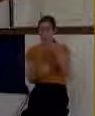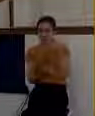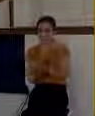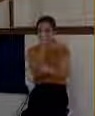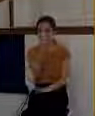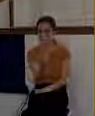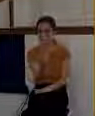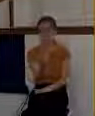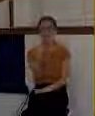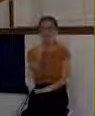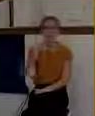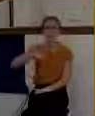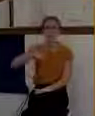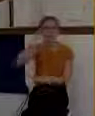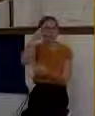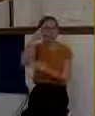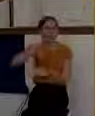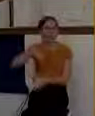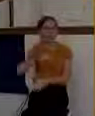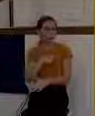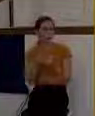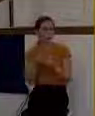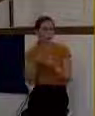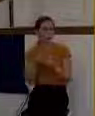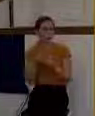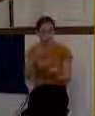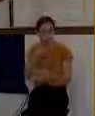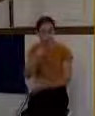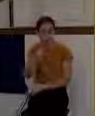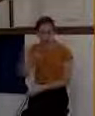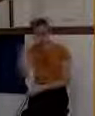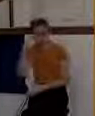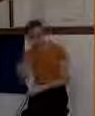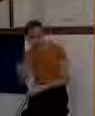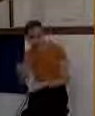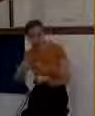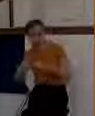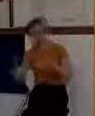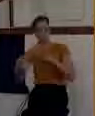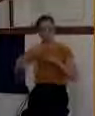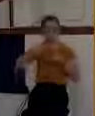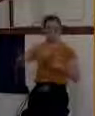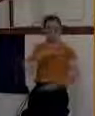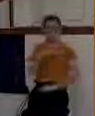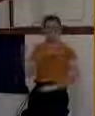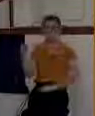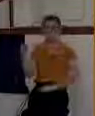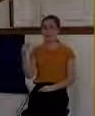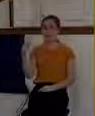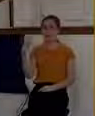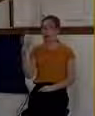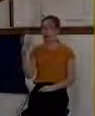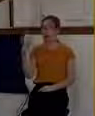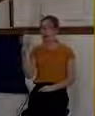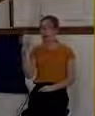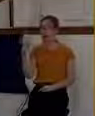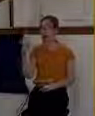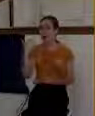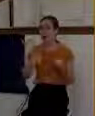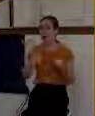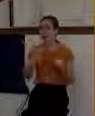us that may not be true for him, but it is true for us. Because there was a